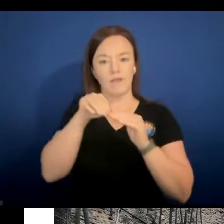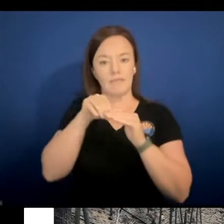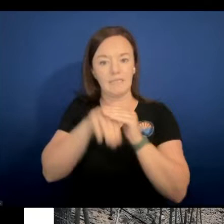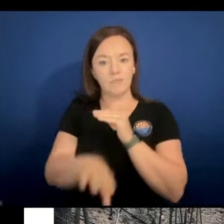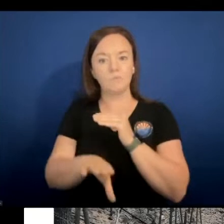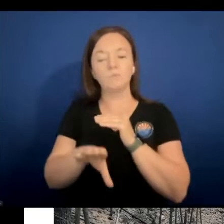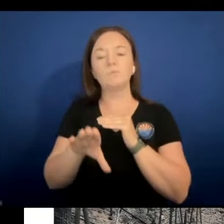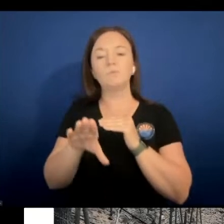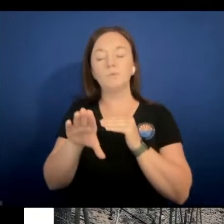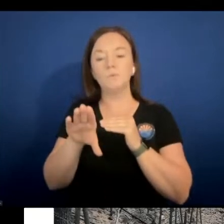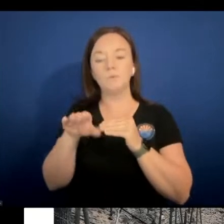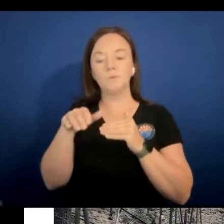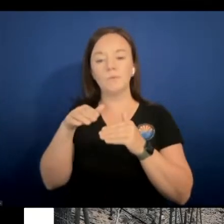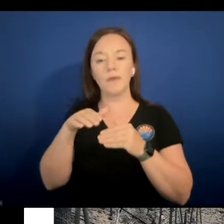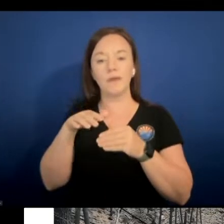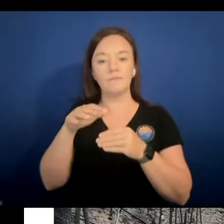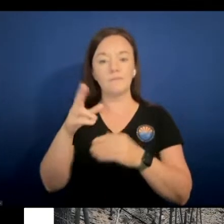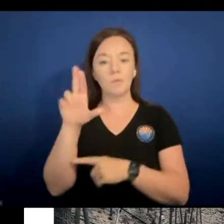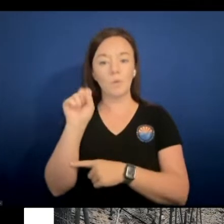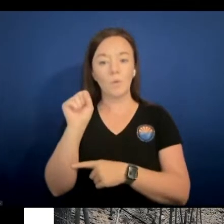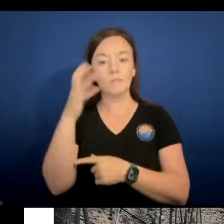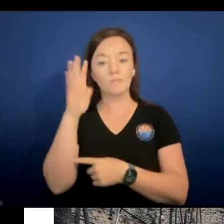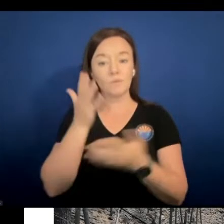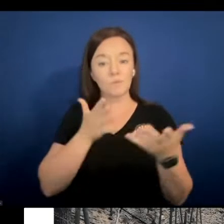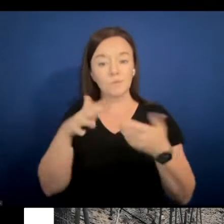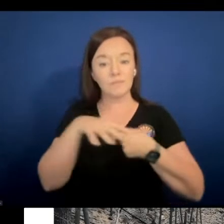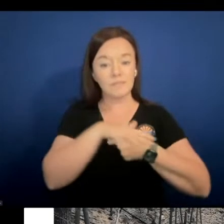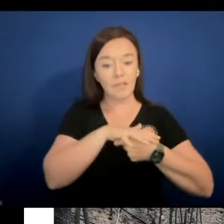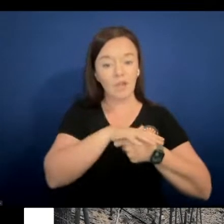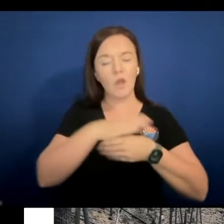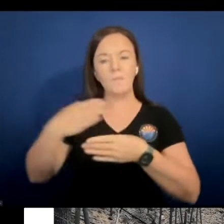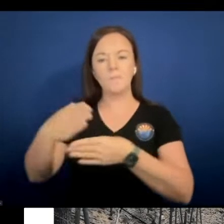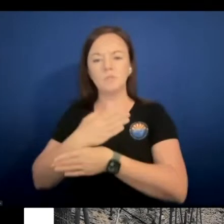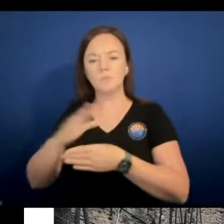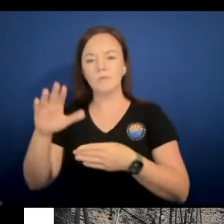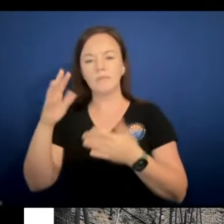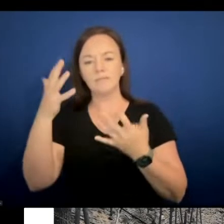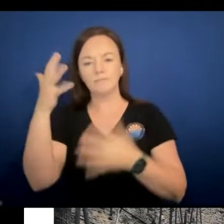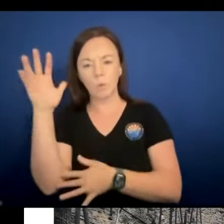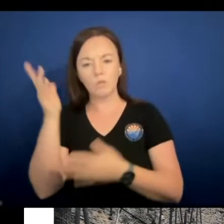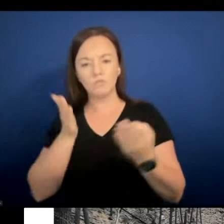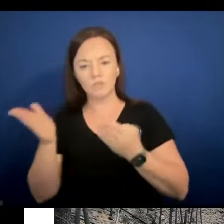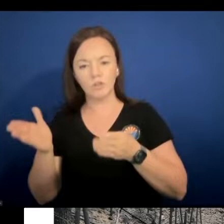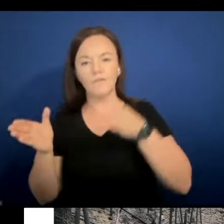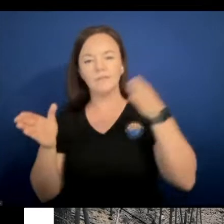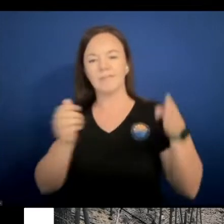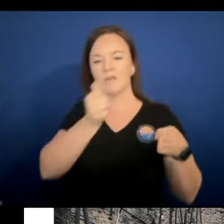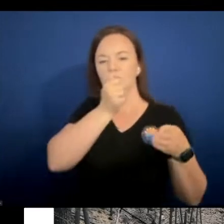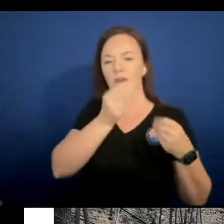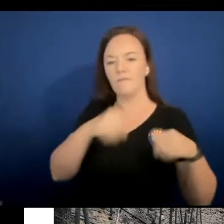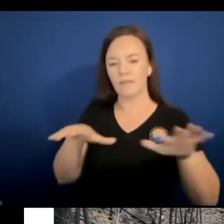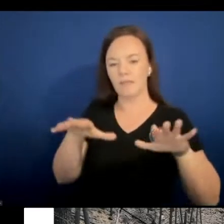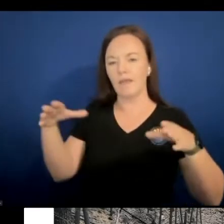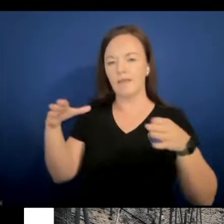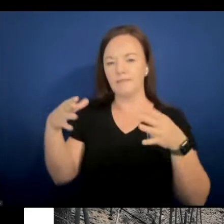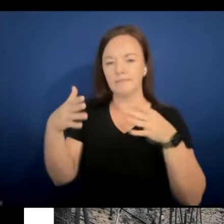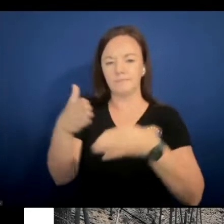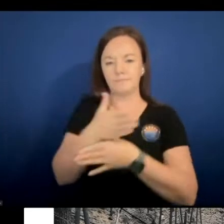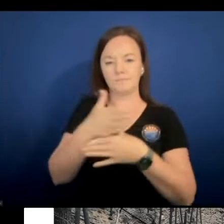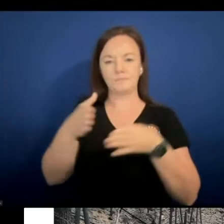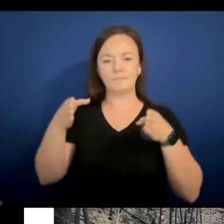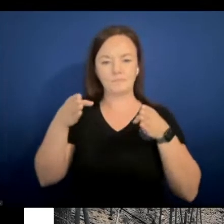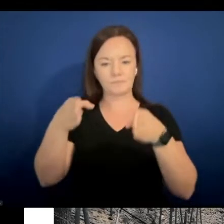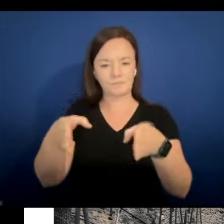area, between the U.S. Forest Service area and private lands in that particular tributary. So you can see here the